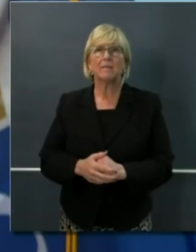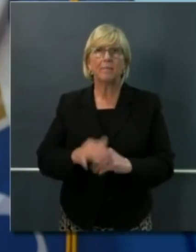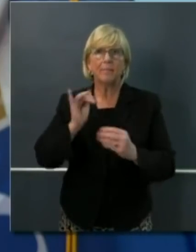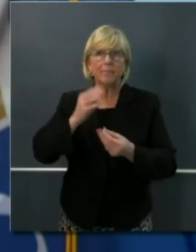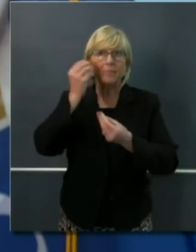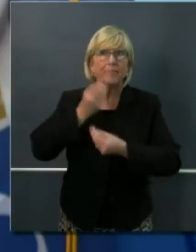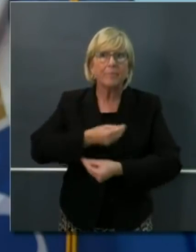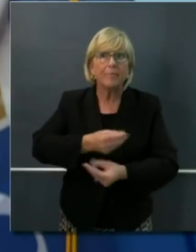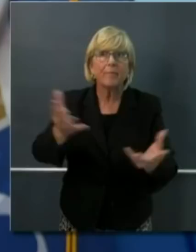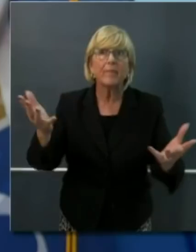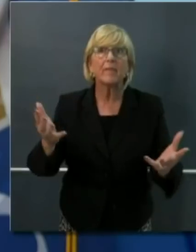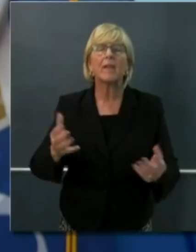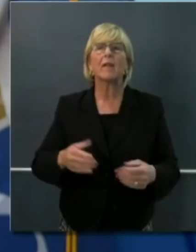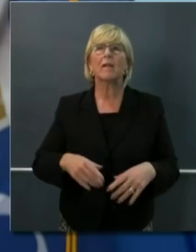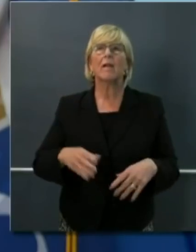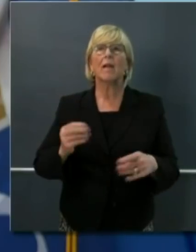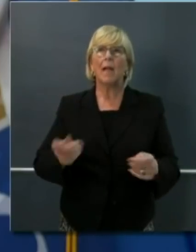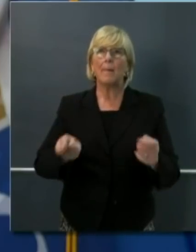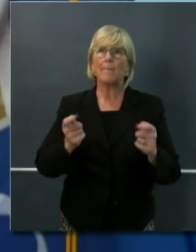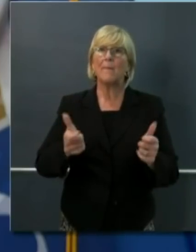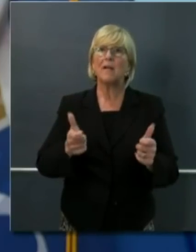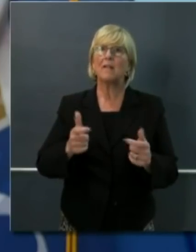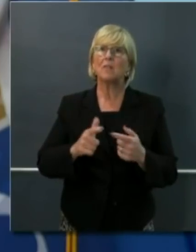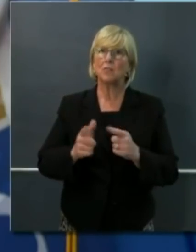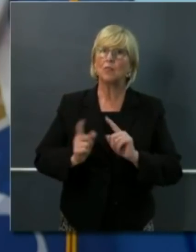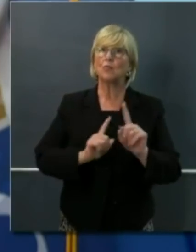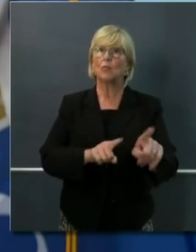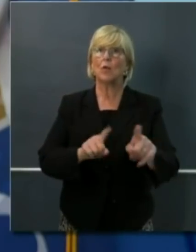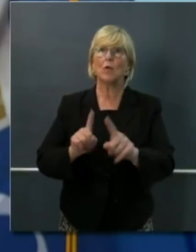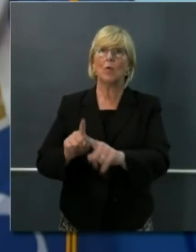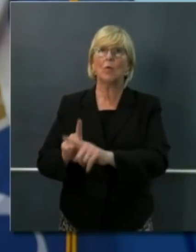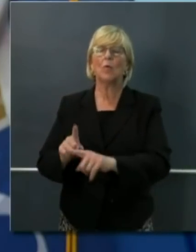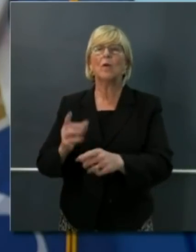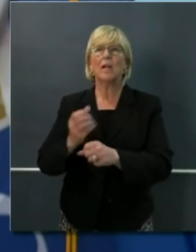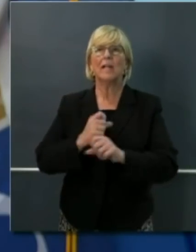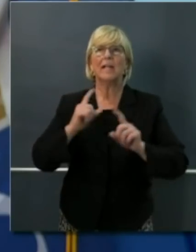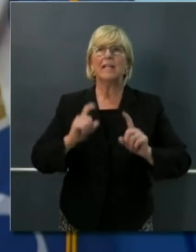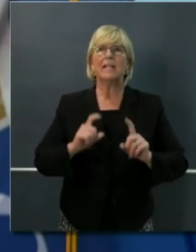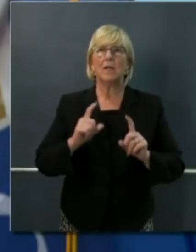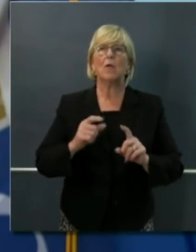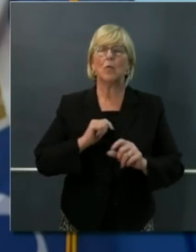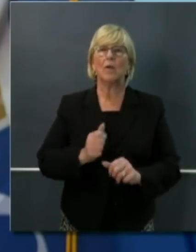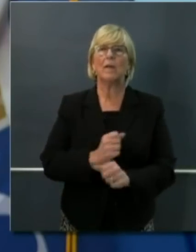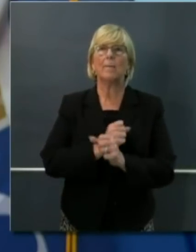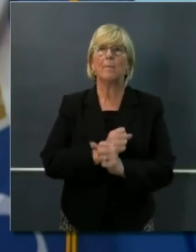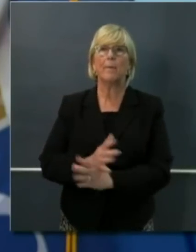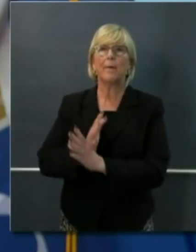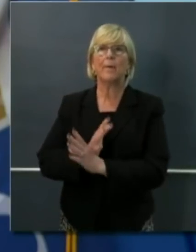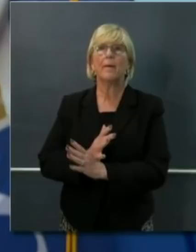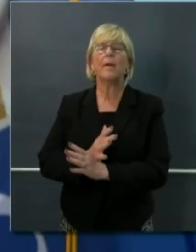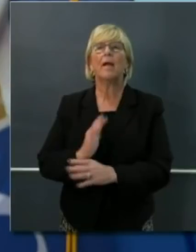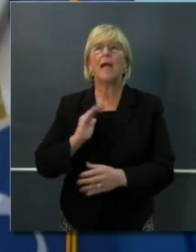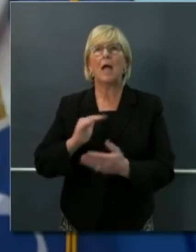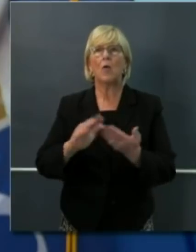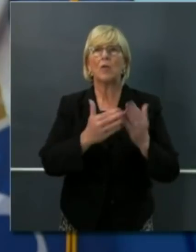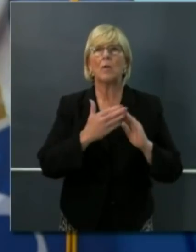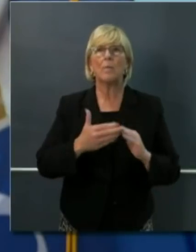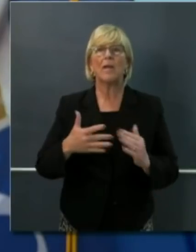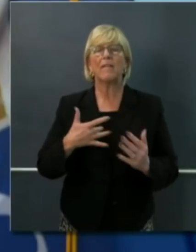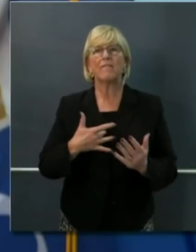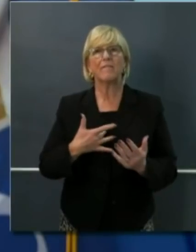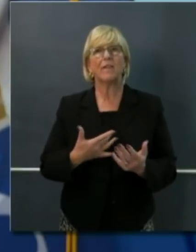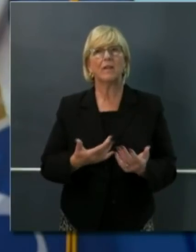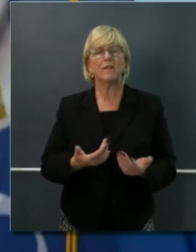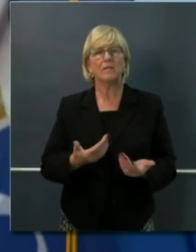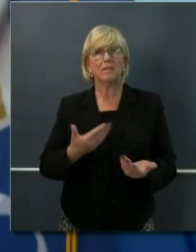an easy and as immediate way as possible, we can equip and protect our communities better and feel more confident